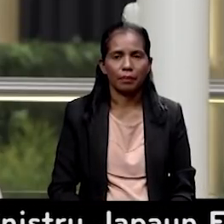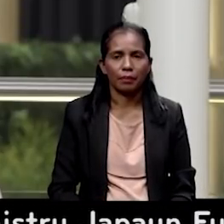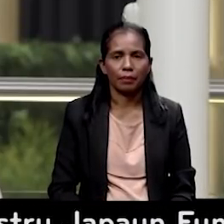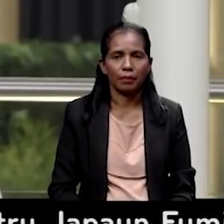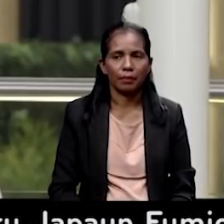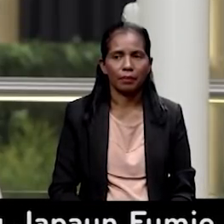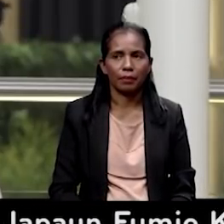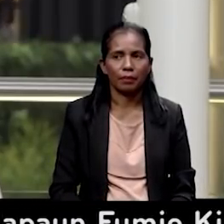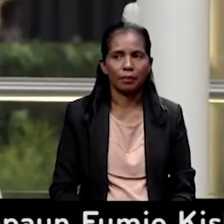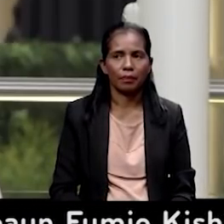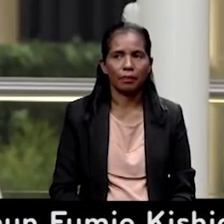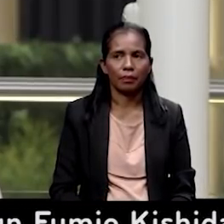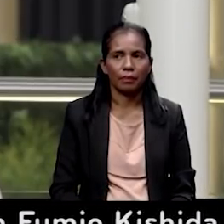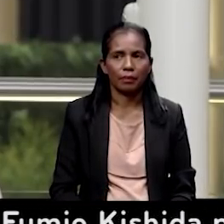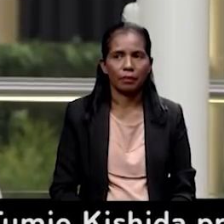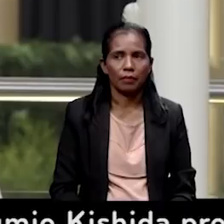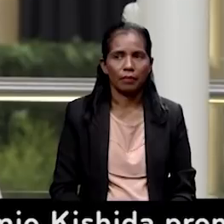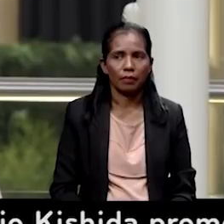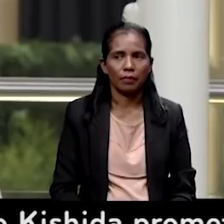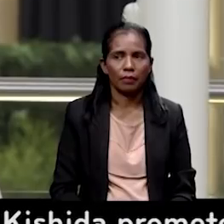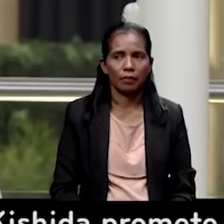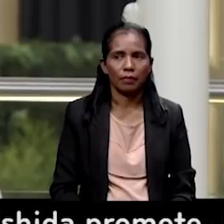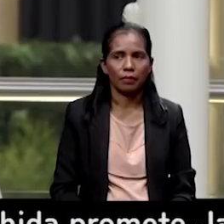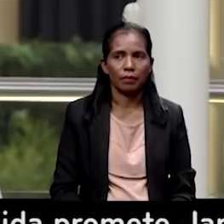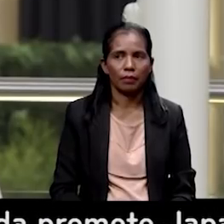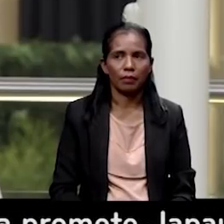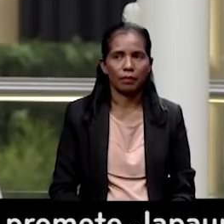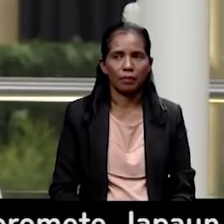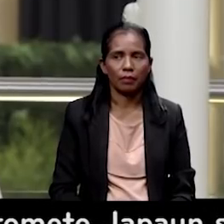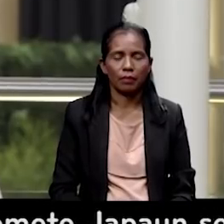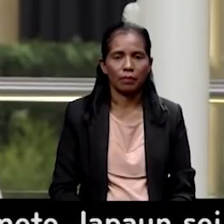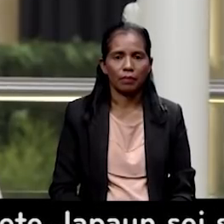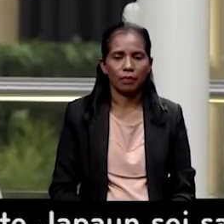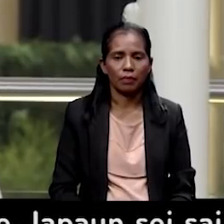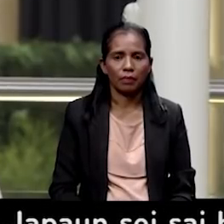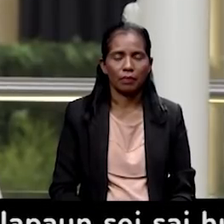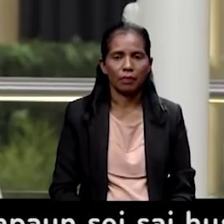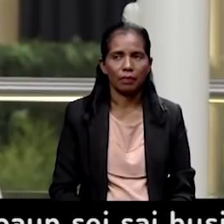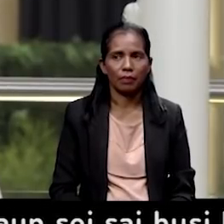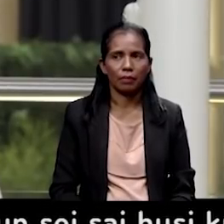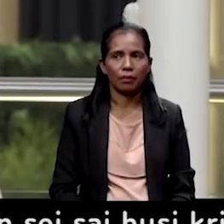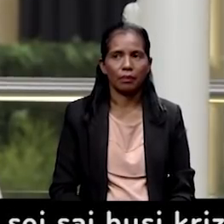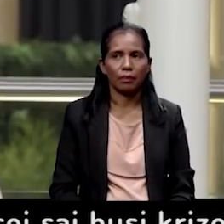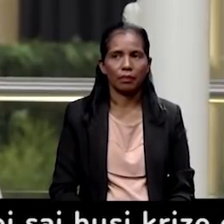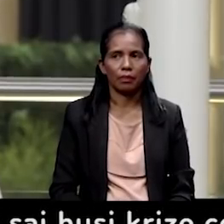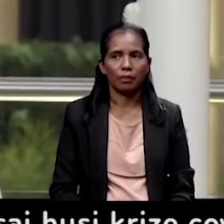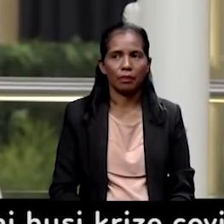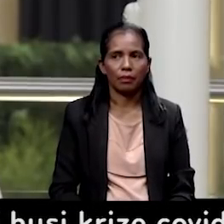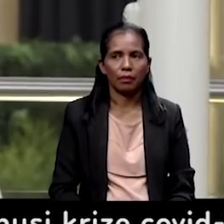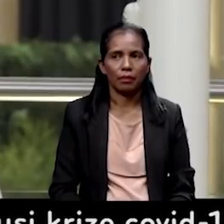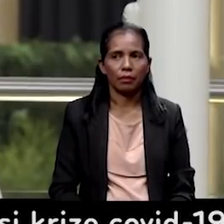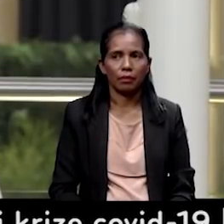the middle of the desert, in a country that has been able to reinvent itself for the very little.